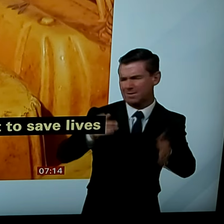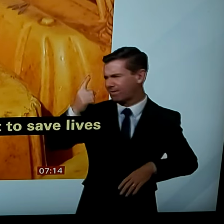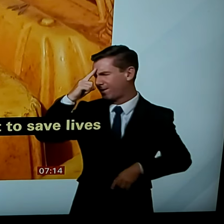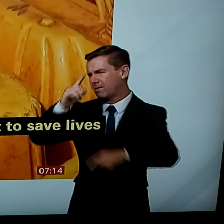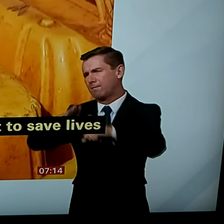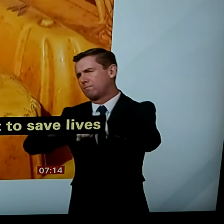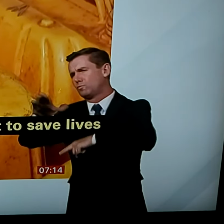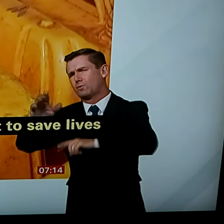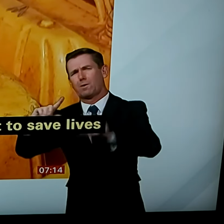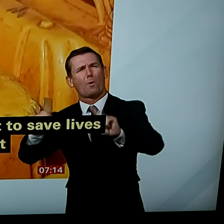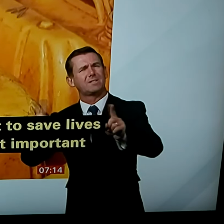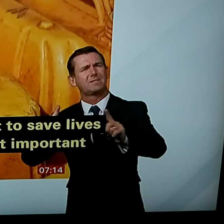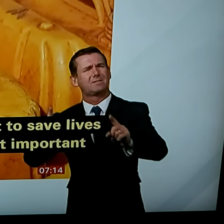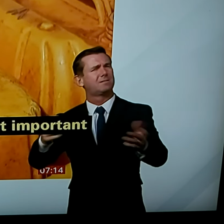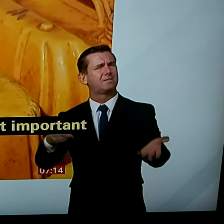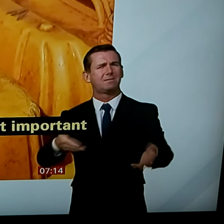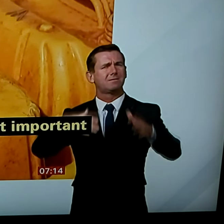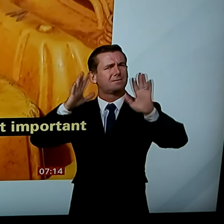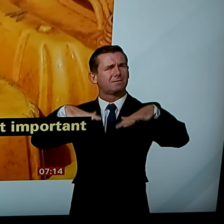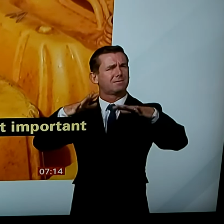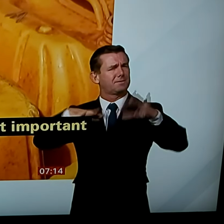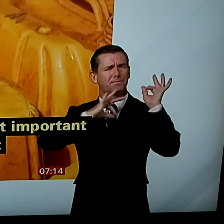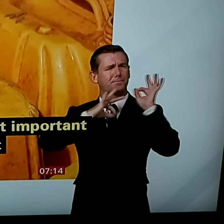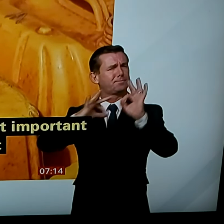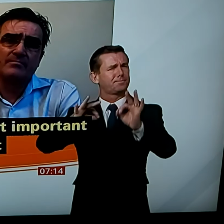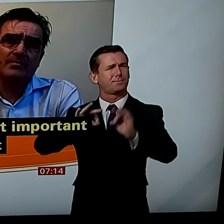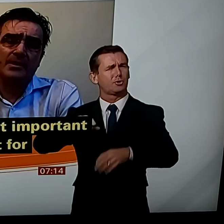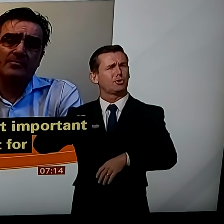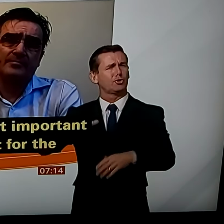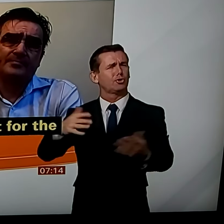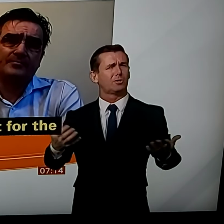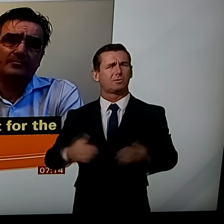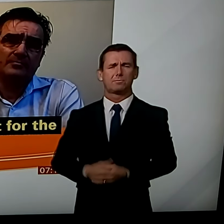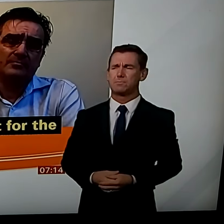term. What difference does it make when